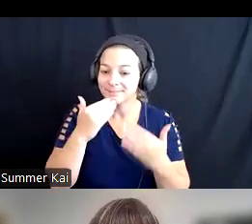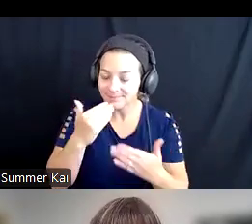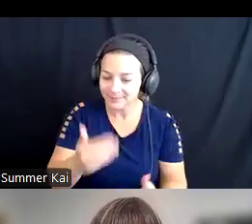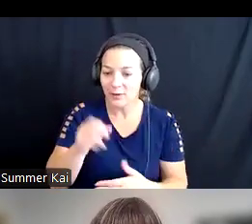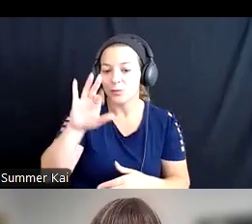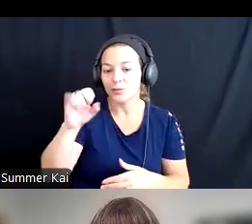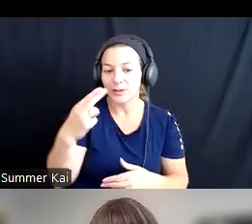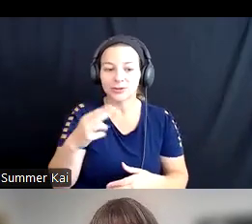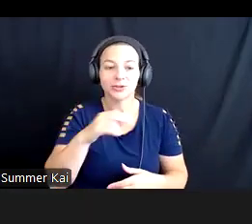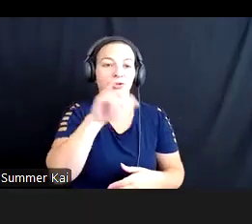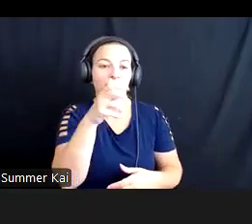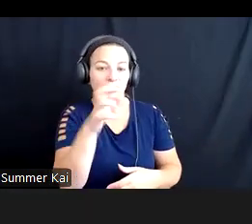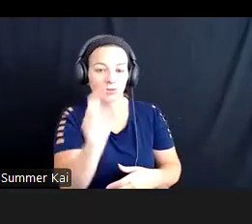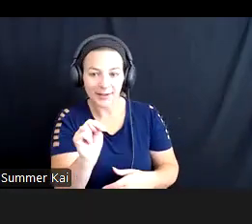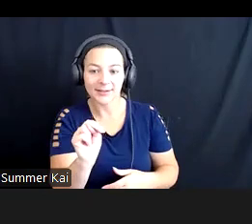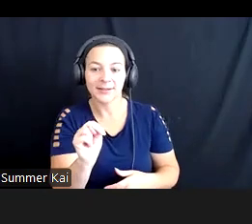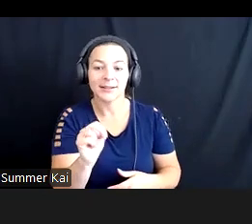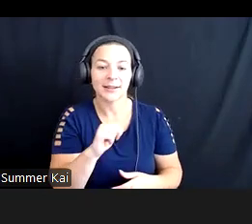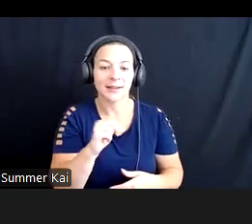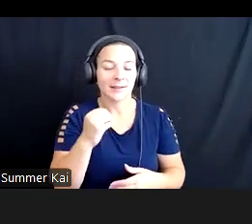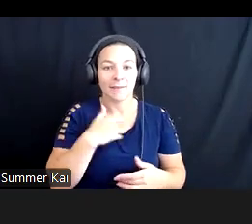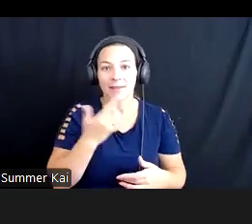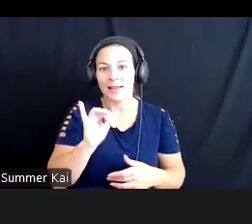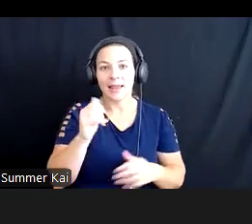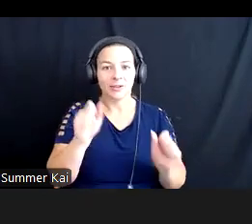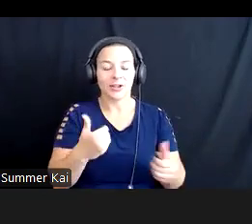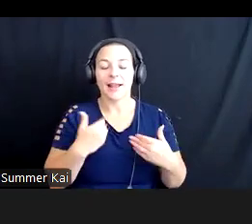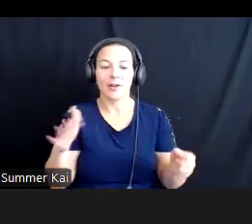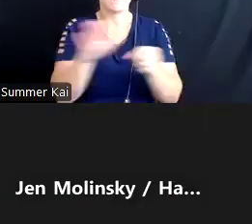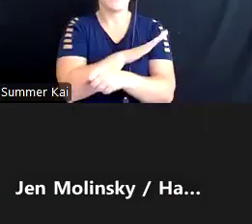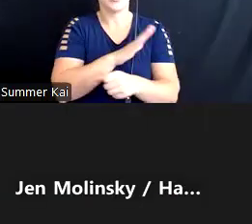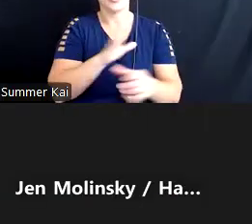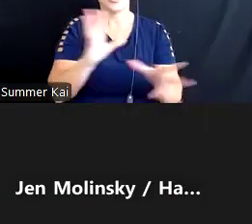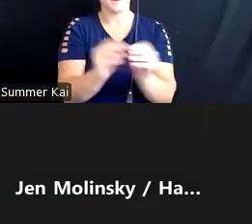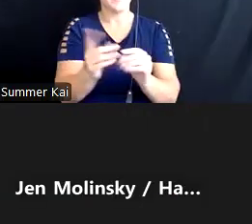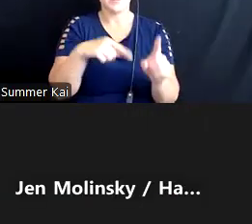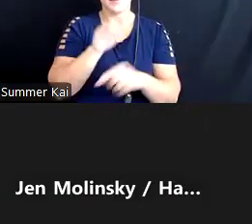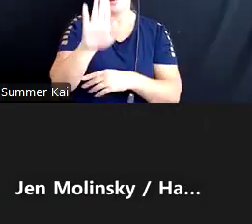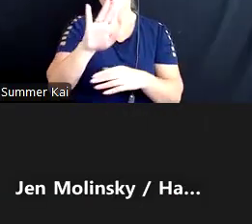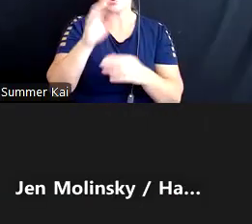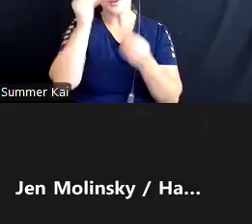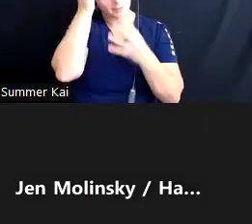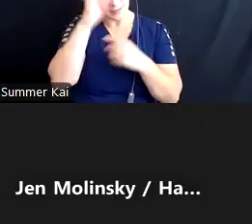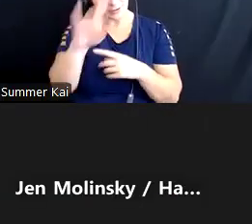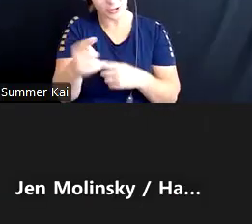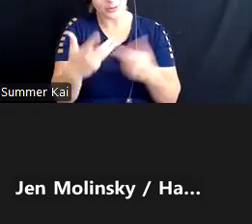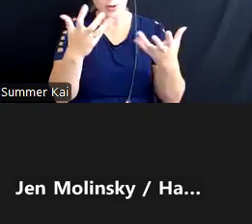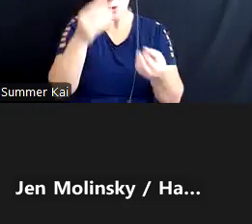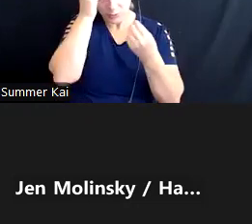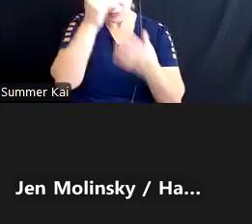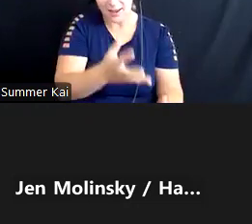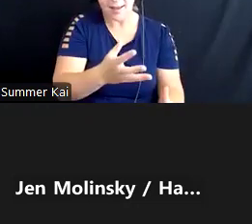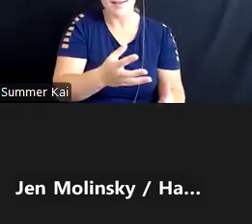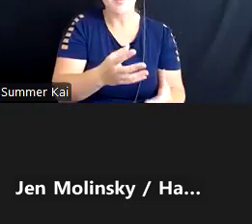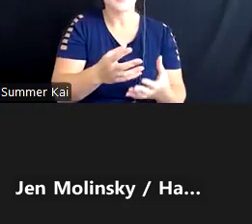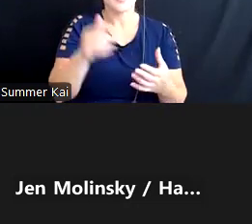I feel like we could have, a whole webinar just on the information you released, which is why I want to let everybody know that this is kind of